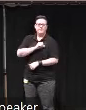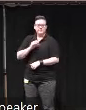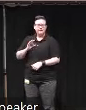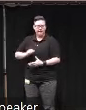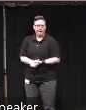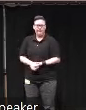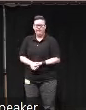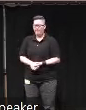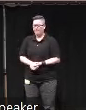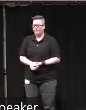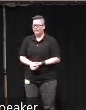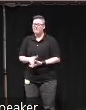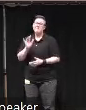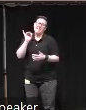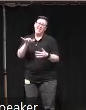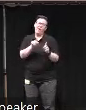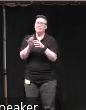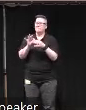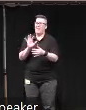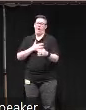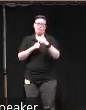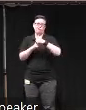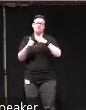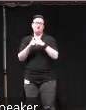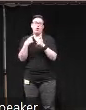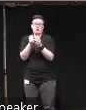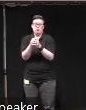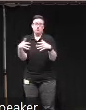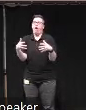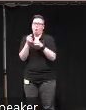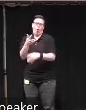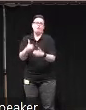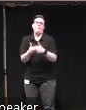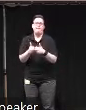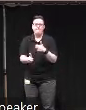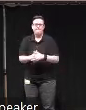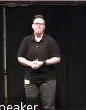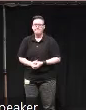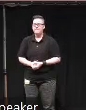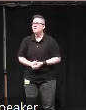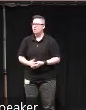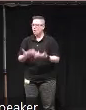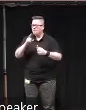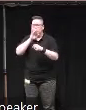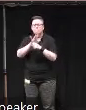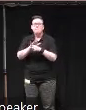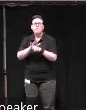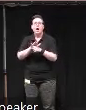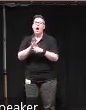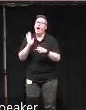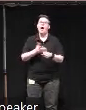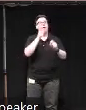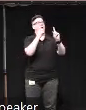And that relates to our structural growing pain. Especially, we want to also make sure our vision for the department is